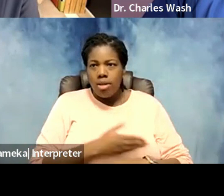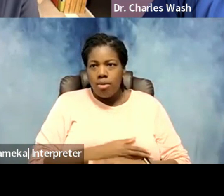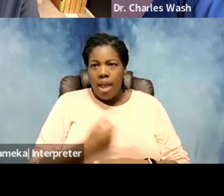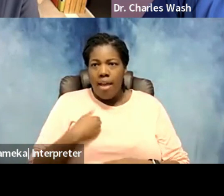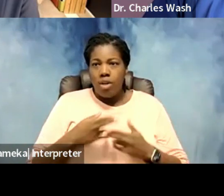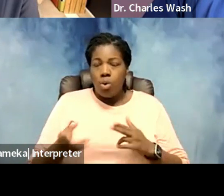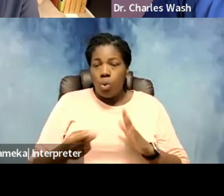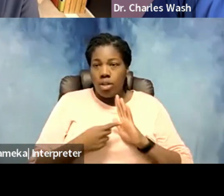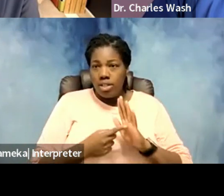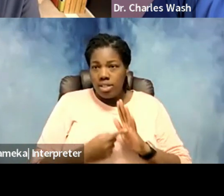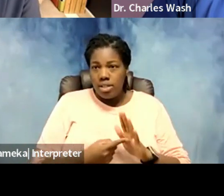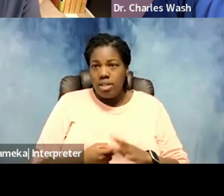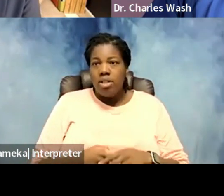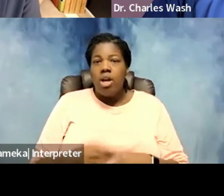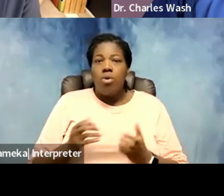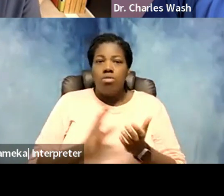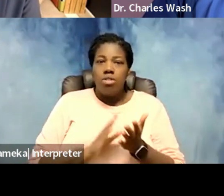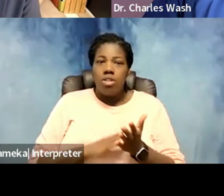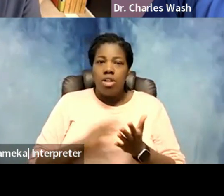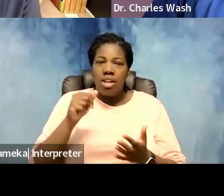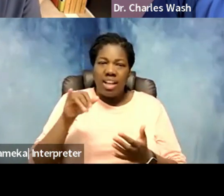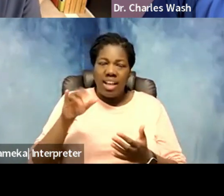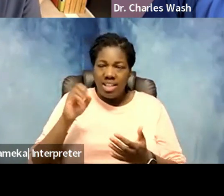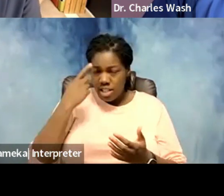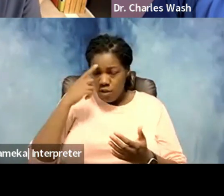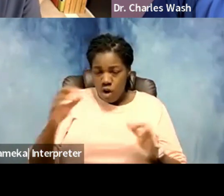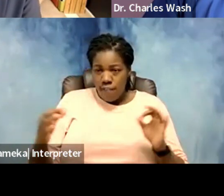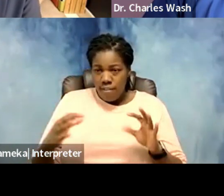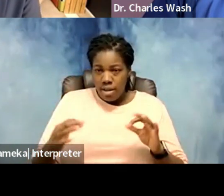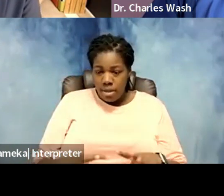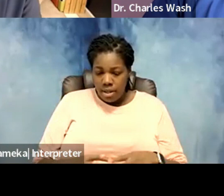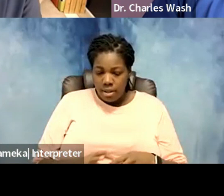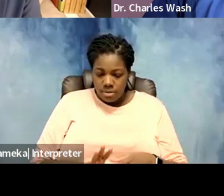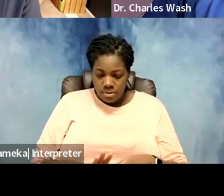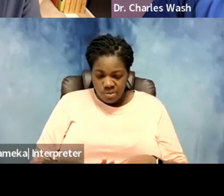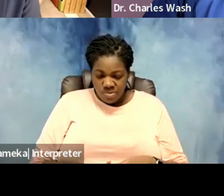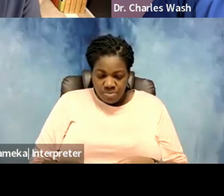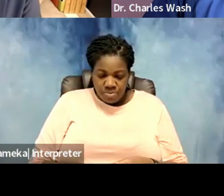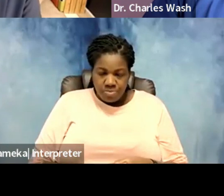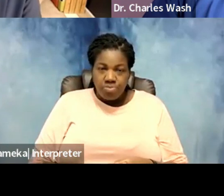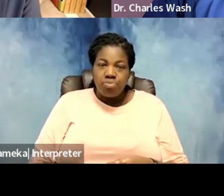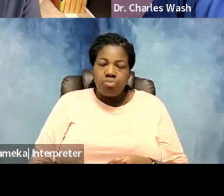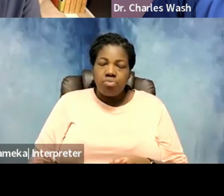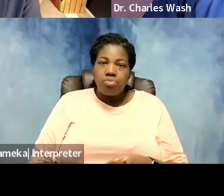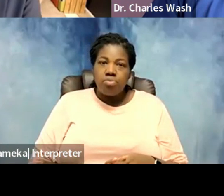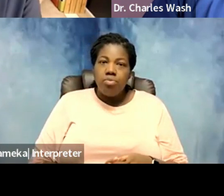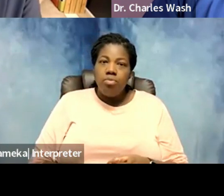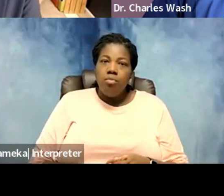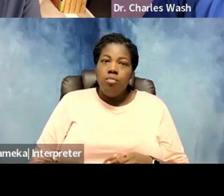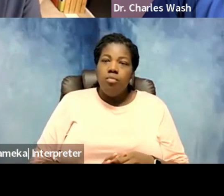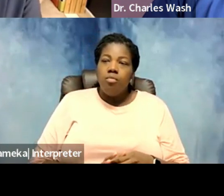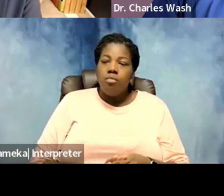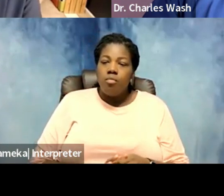example. And again, just a shout out to Cassie here for her feedback along the way, is that, you know, we realize